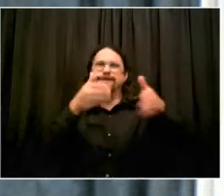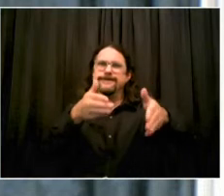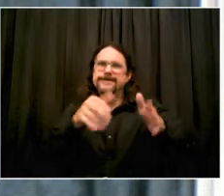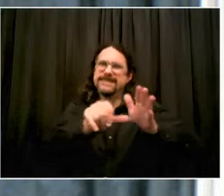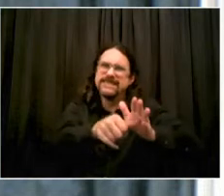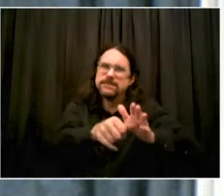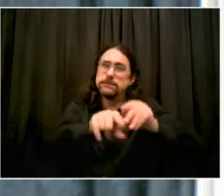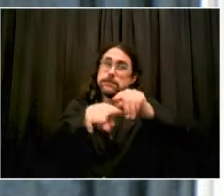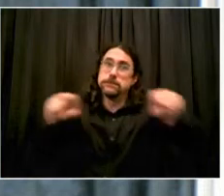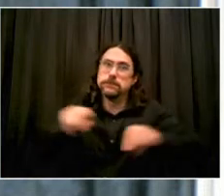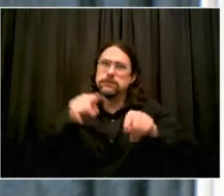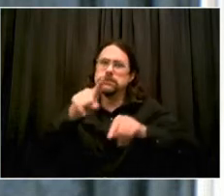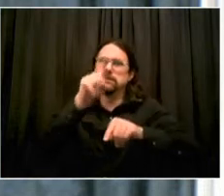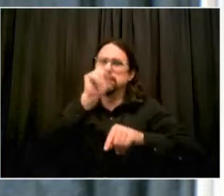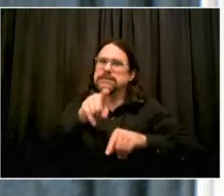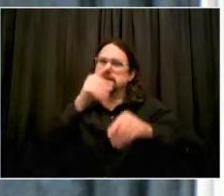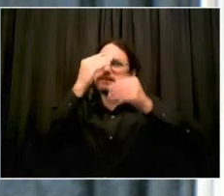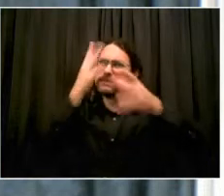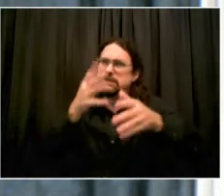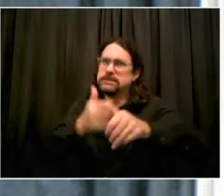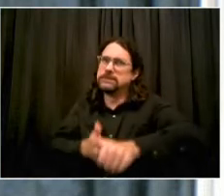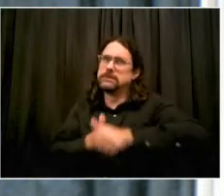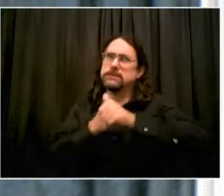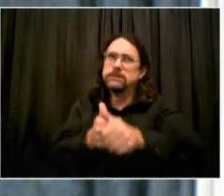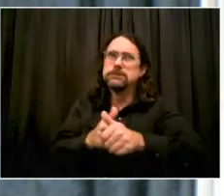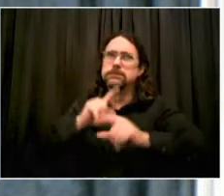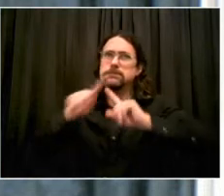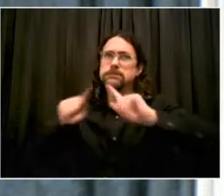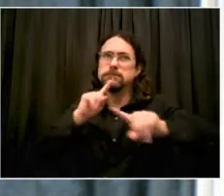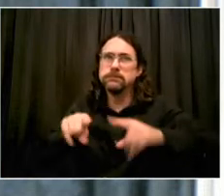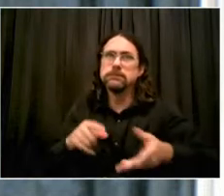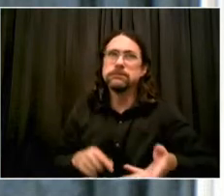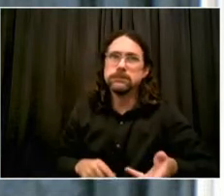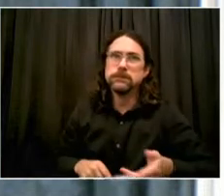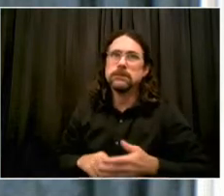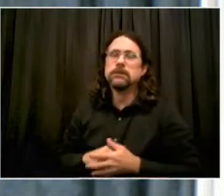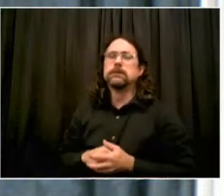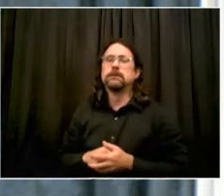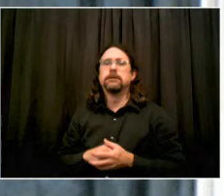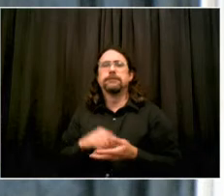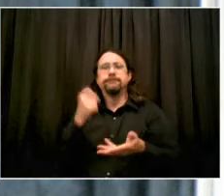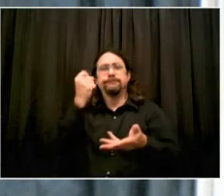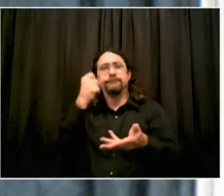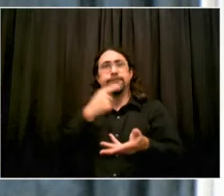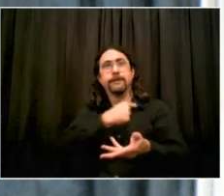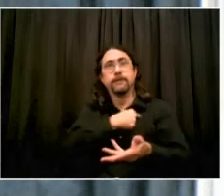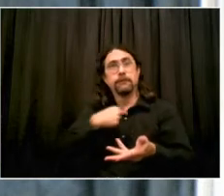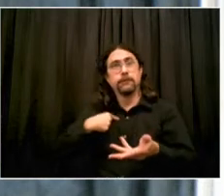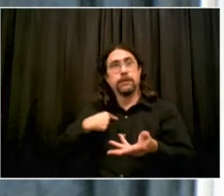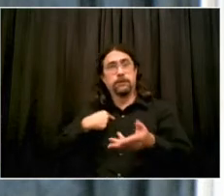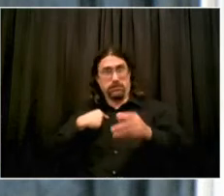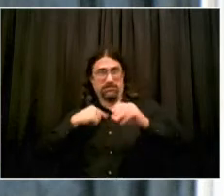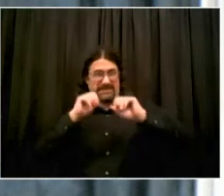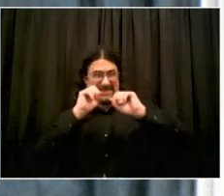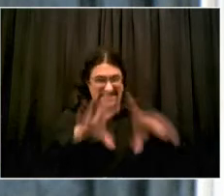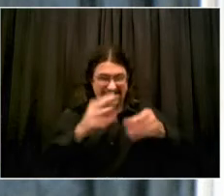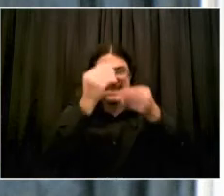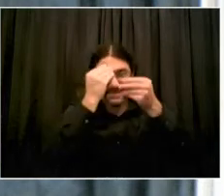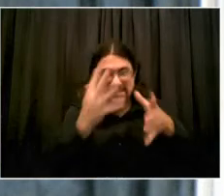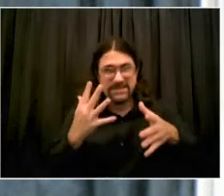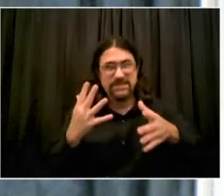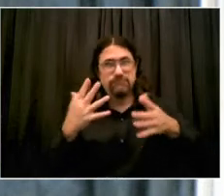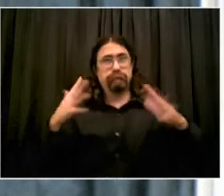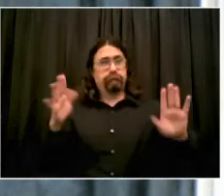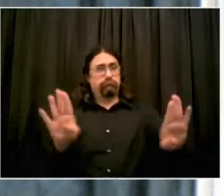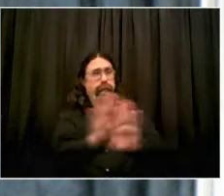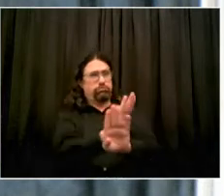their feedback, we amended it so that it would be more appropriate for the context of these local schools while staying consistent